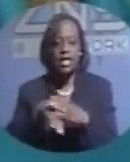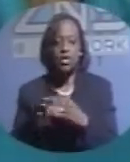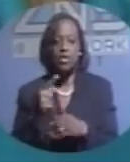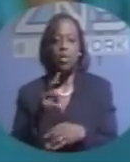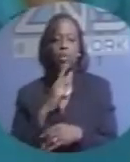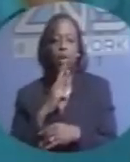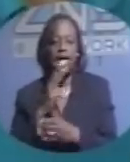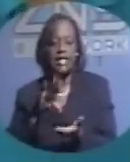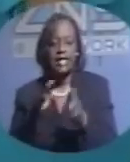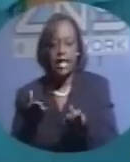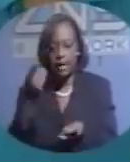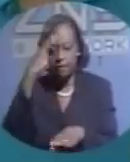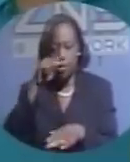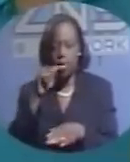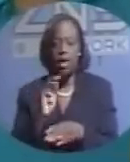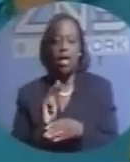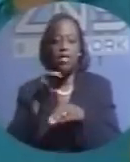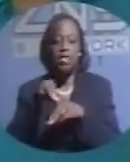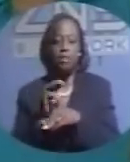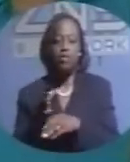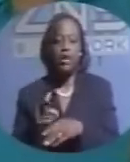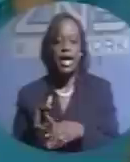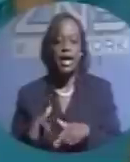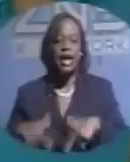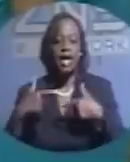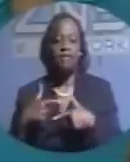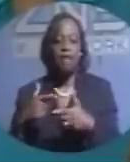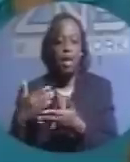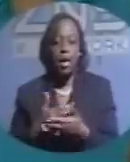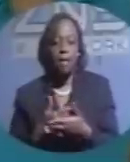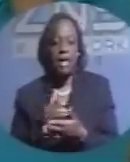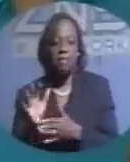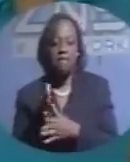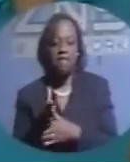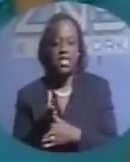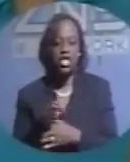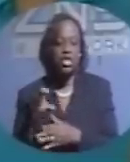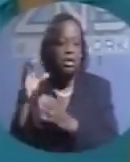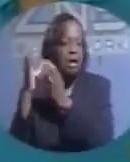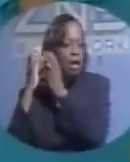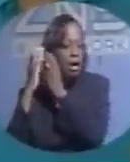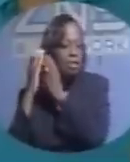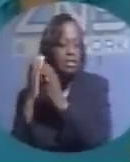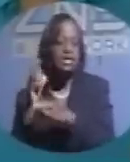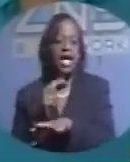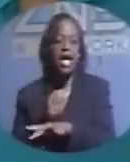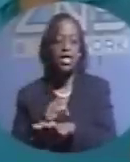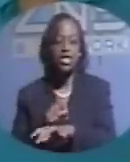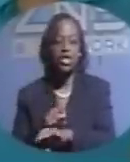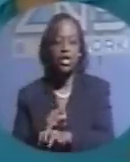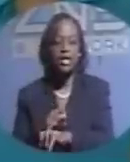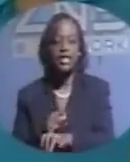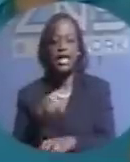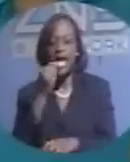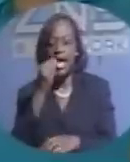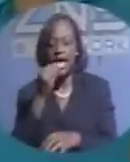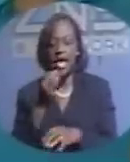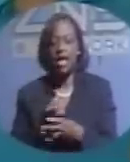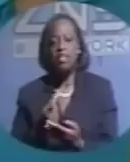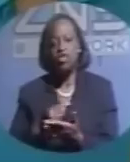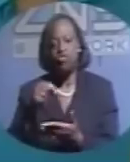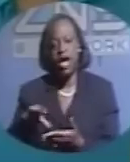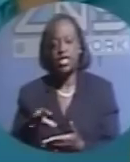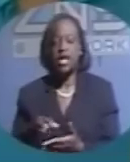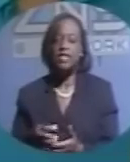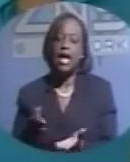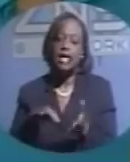life. And we have a lot of marine life, especially mostly baby fish, baby conchs, baby turtles, that are eating the trash items, therefore they're dying out at a young